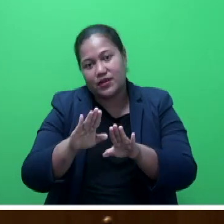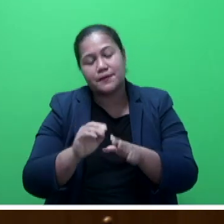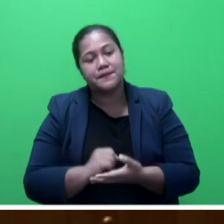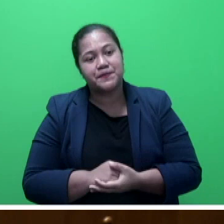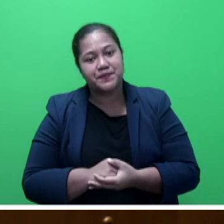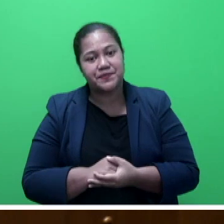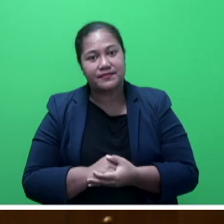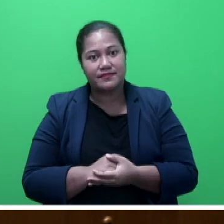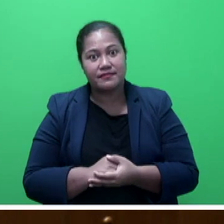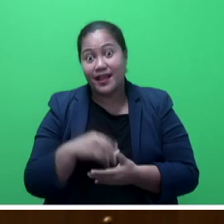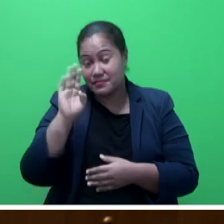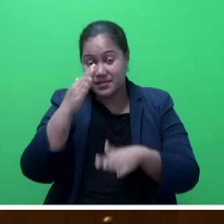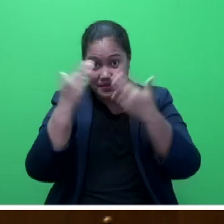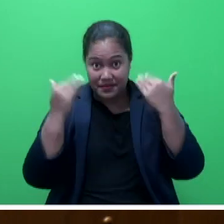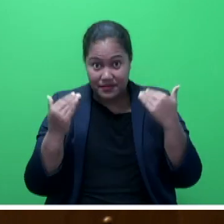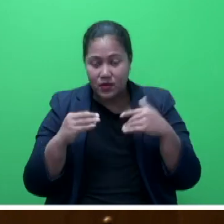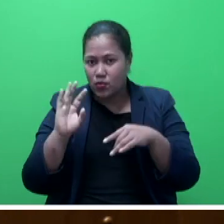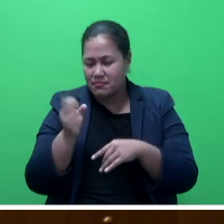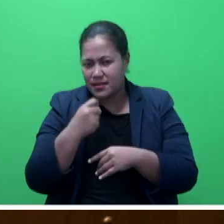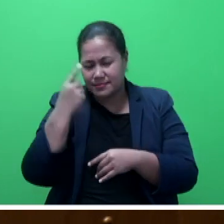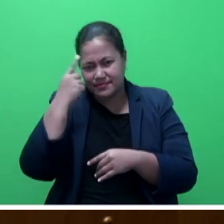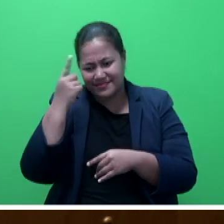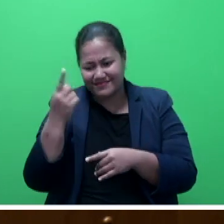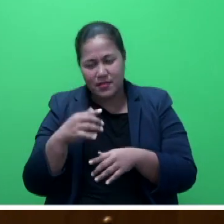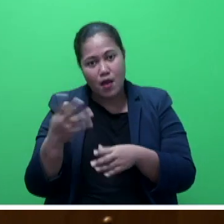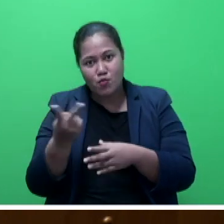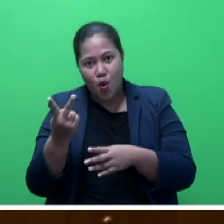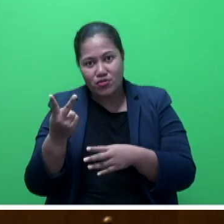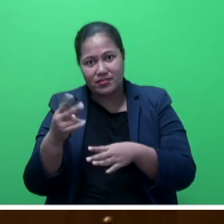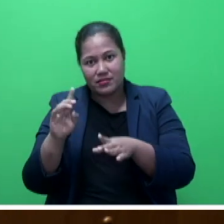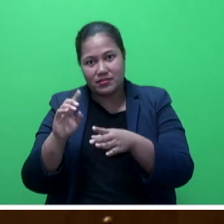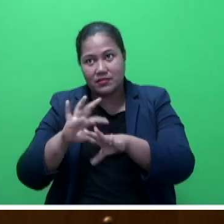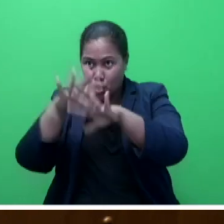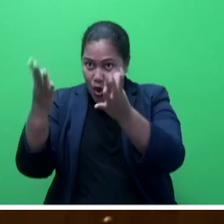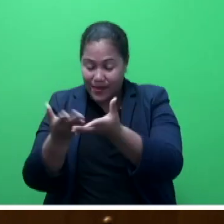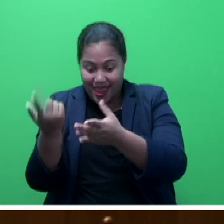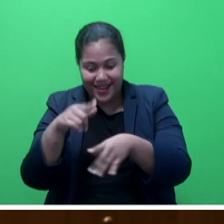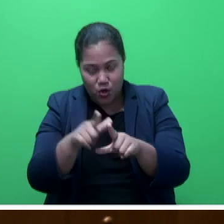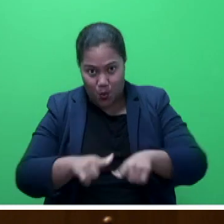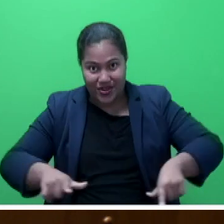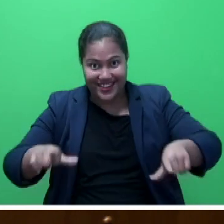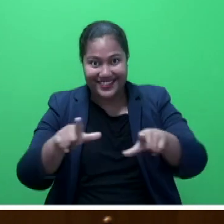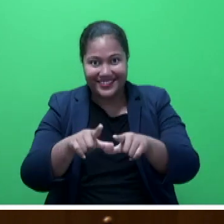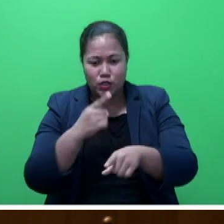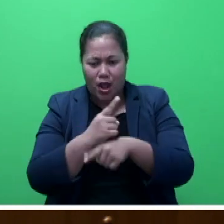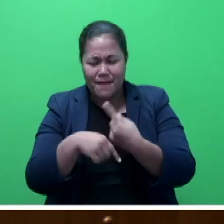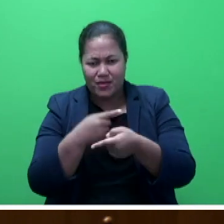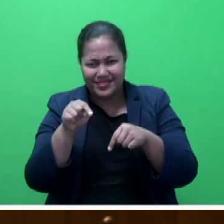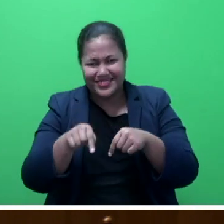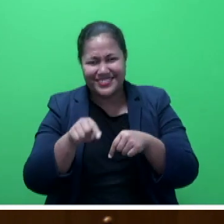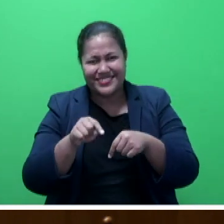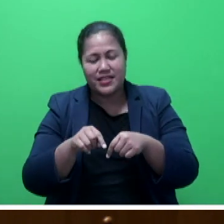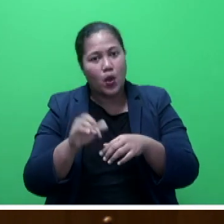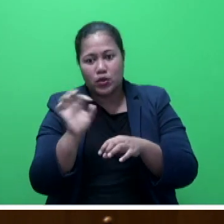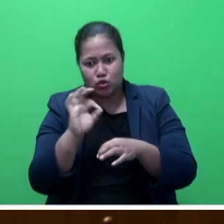Mr. Speaker, we must consider both the global and the local if we are to emerge from this crisis whole. We cannot be